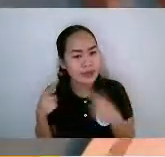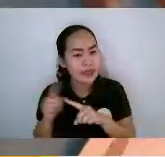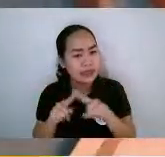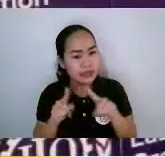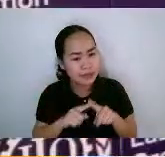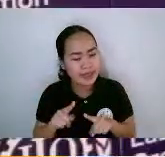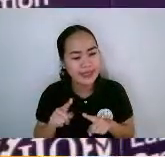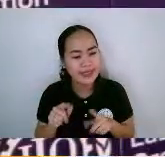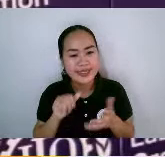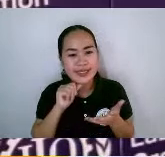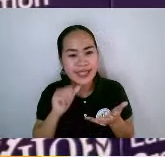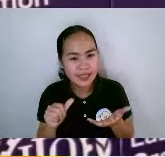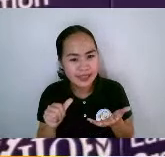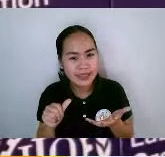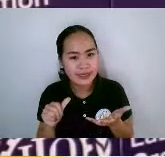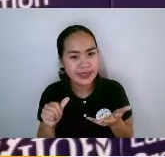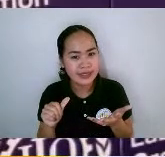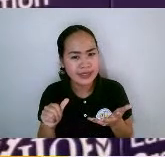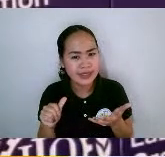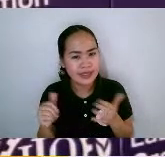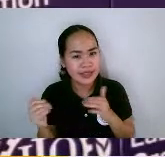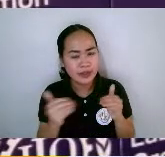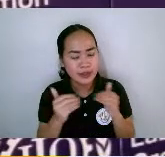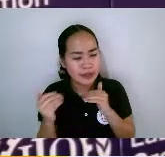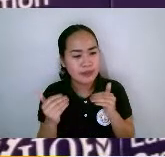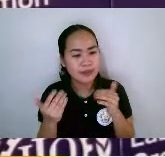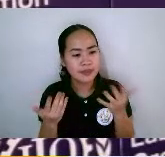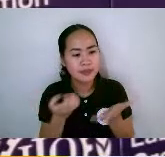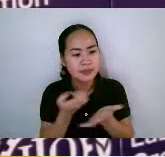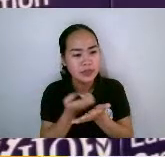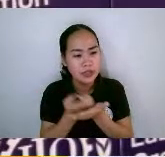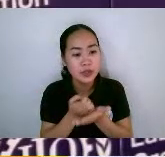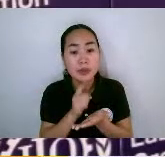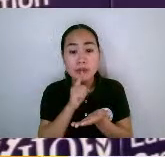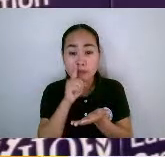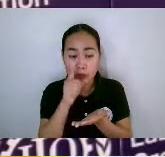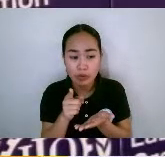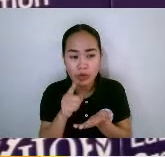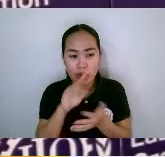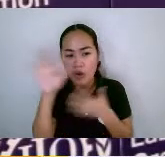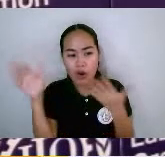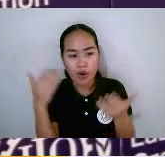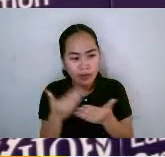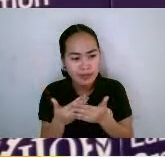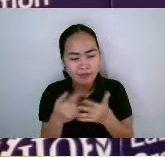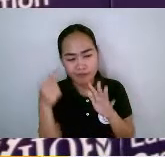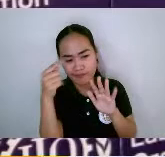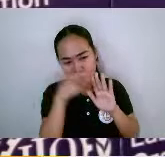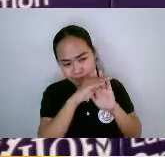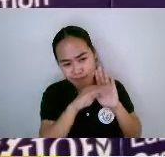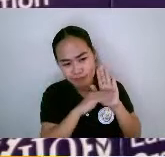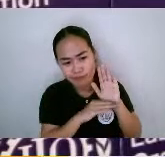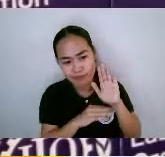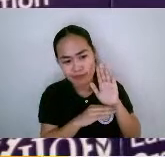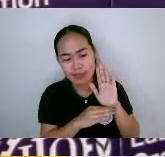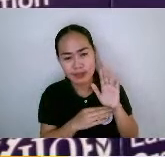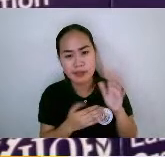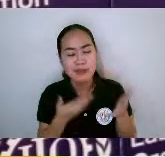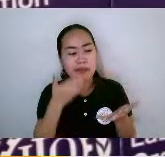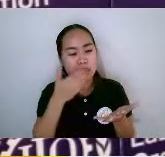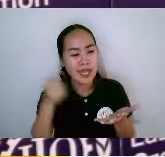economy. By doing all these, we promote digital and ensure a better future of